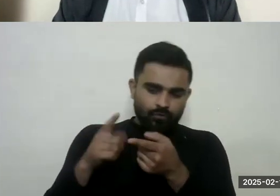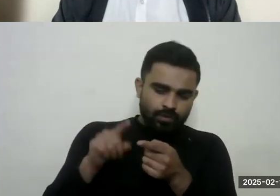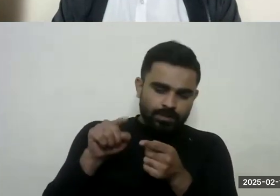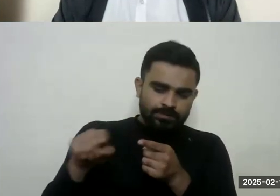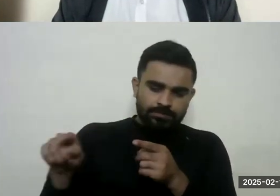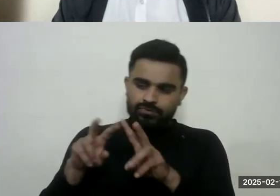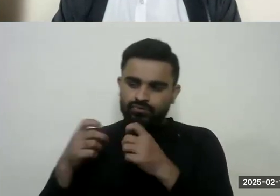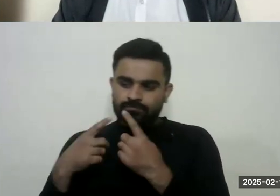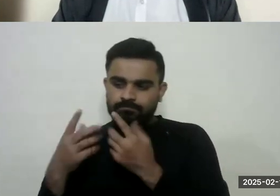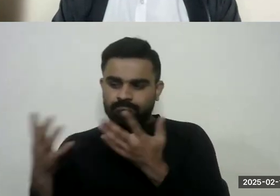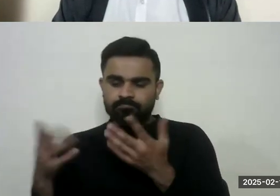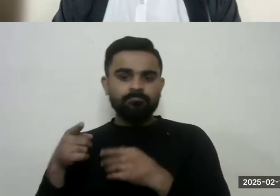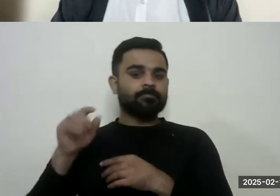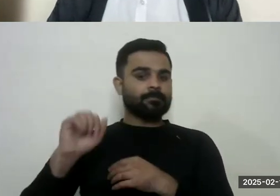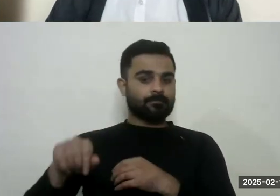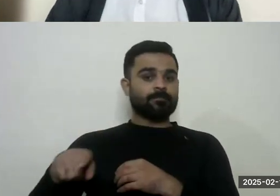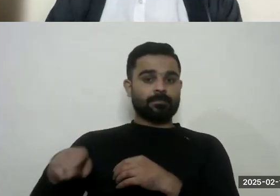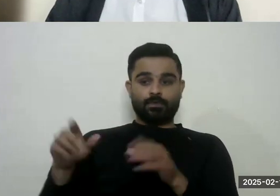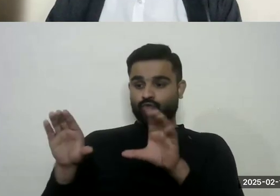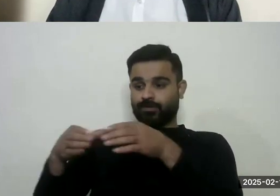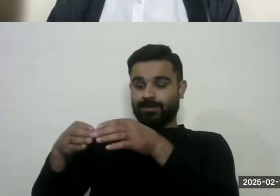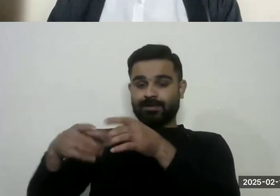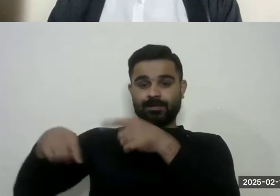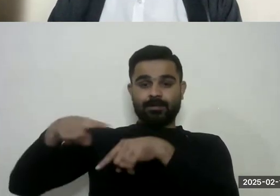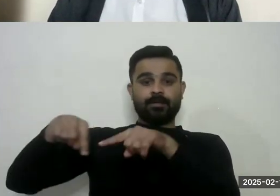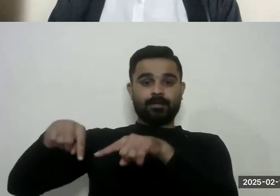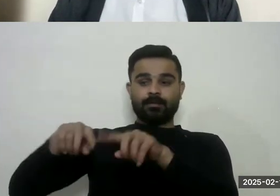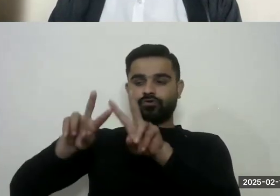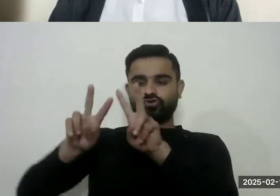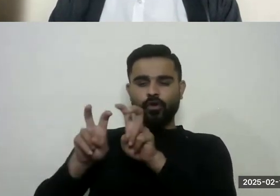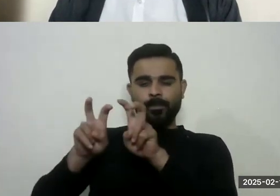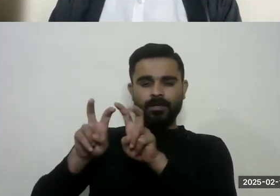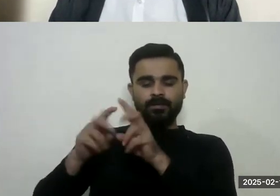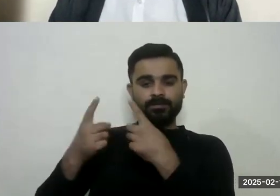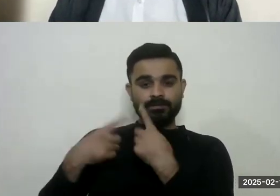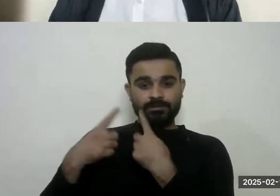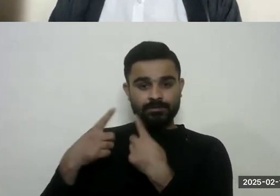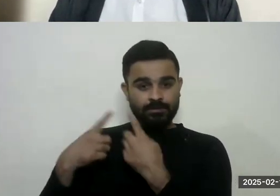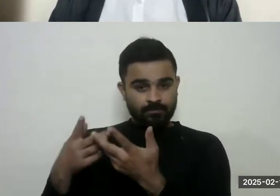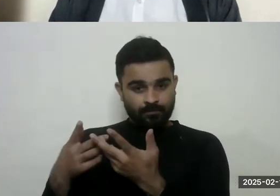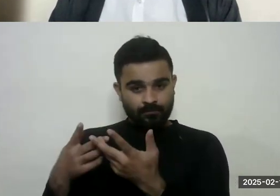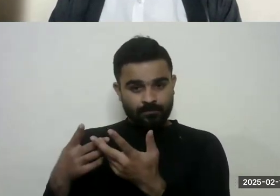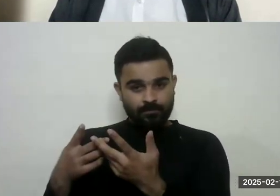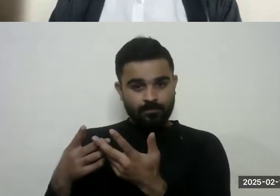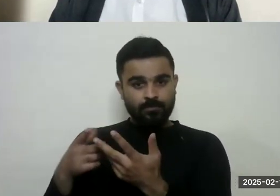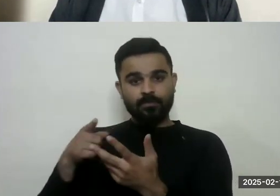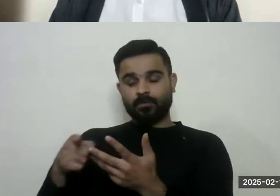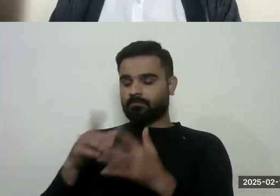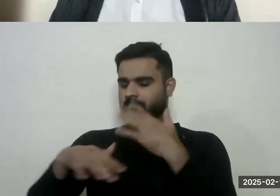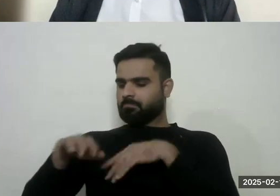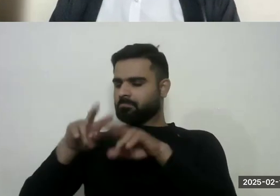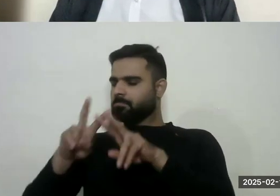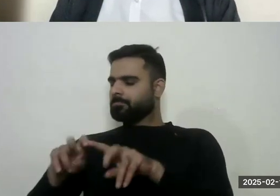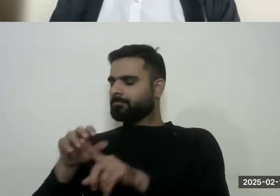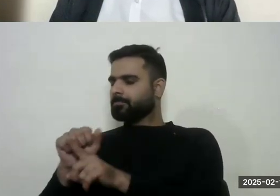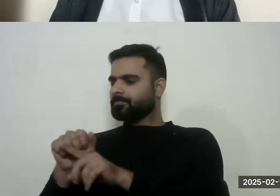they are talking about, whether they are within the topic, right? And they are analyzing it